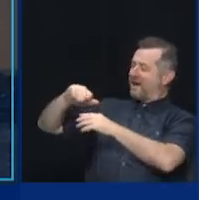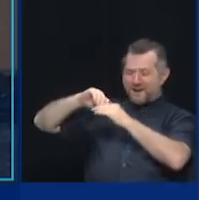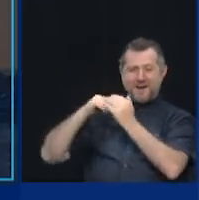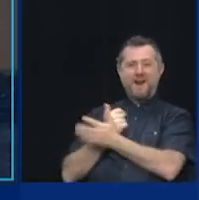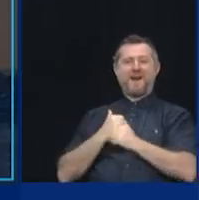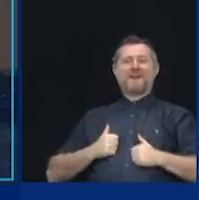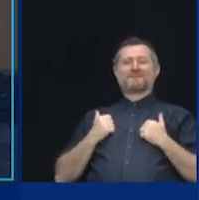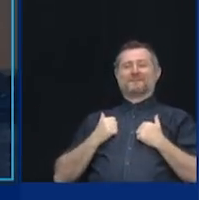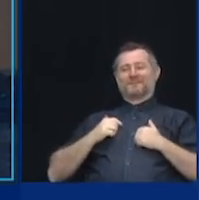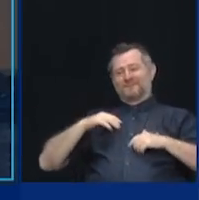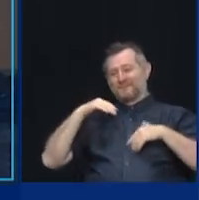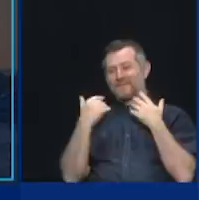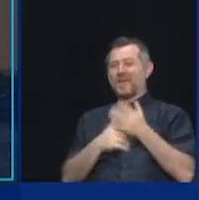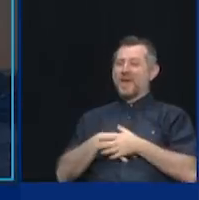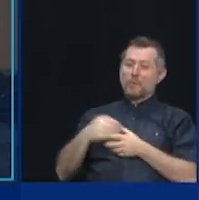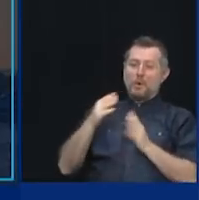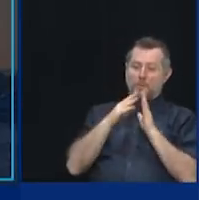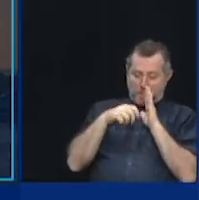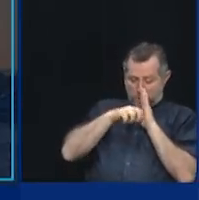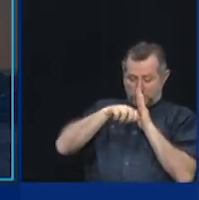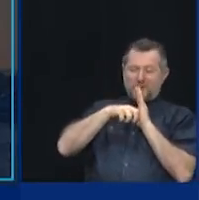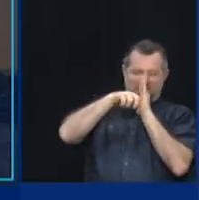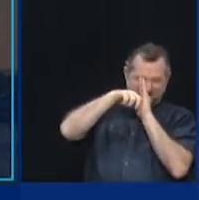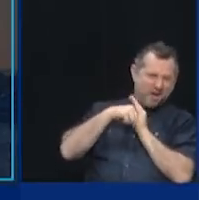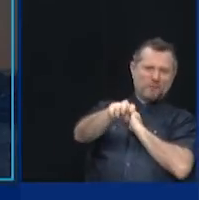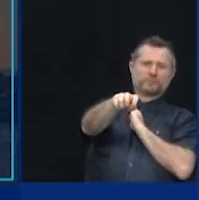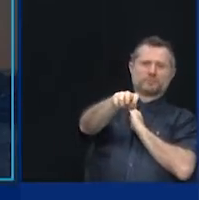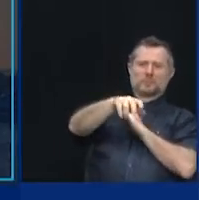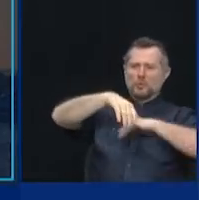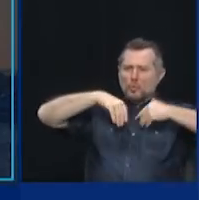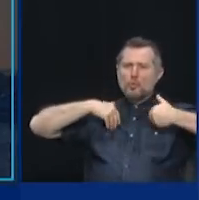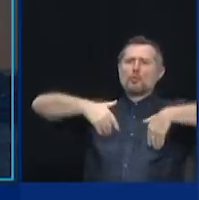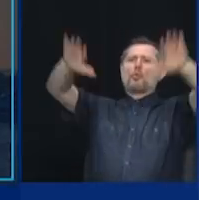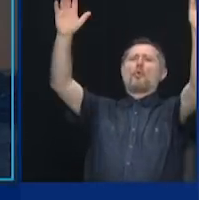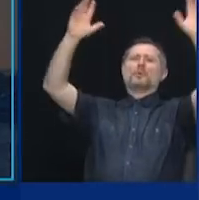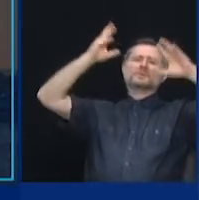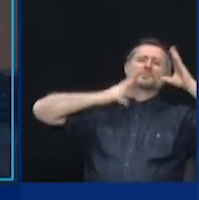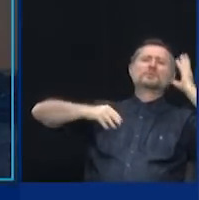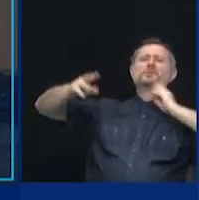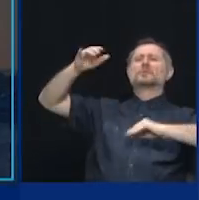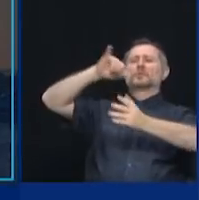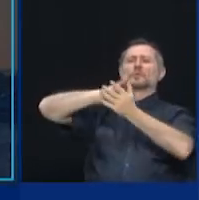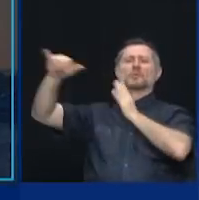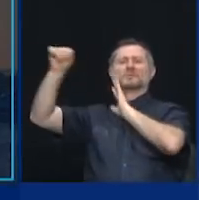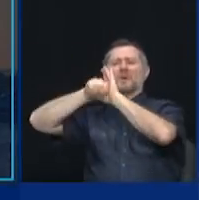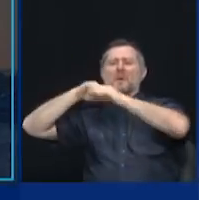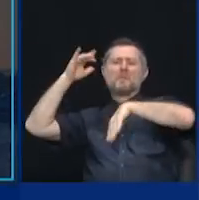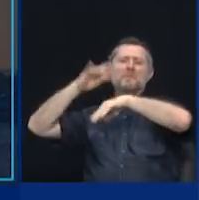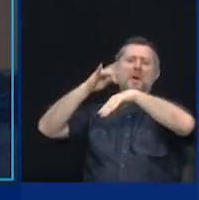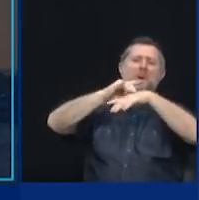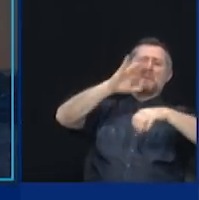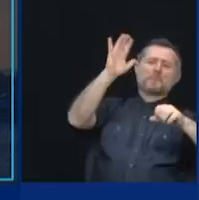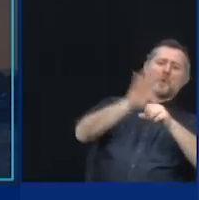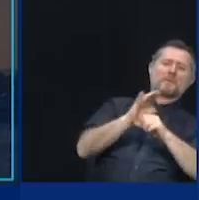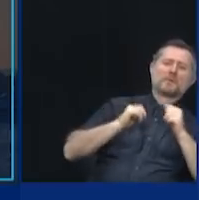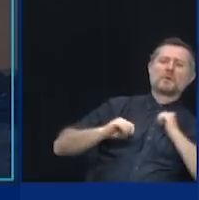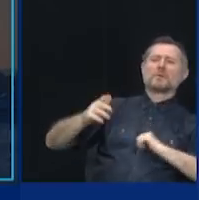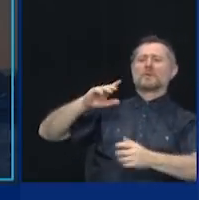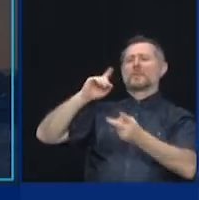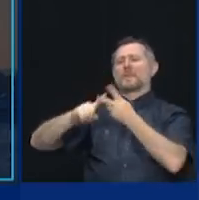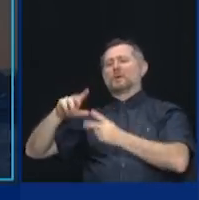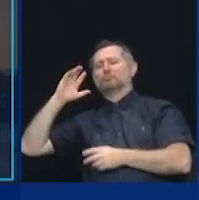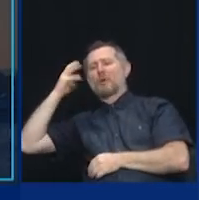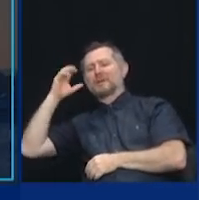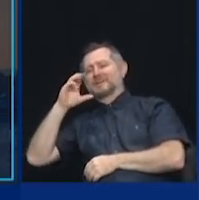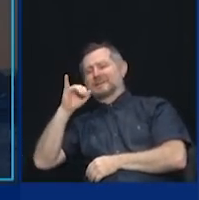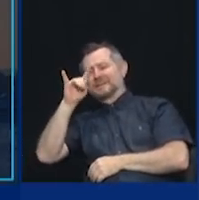house. Go experience New York. Go to a movie. Go to Radio City Music Hall. See a